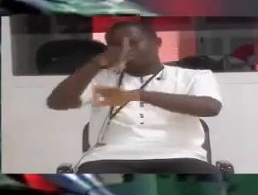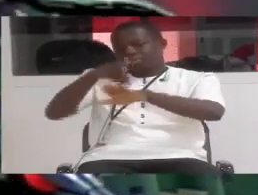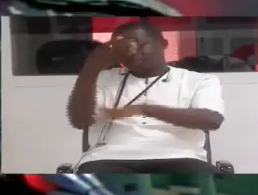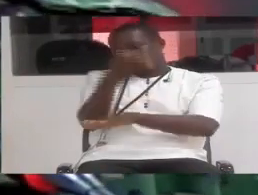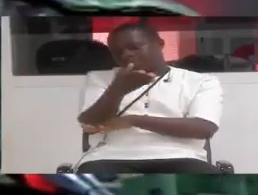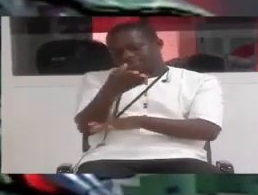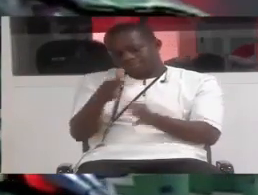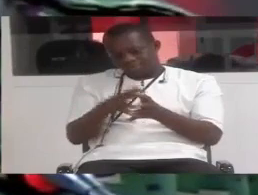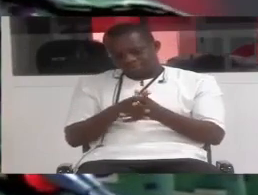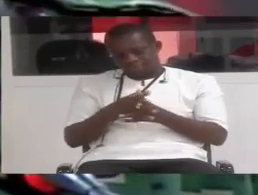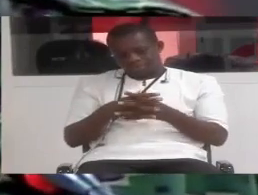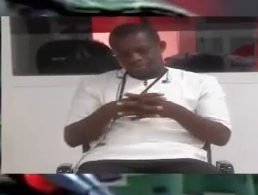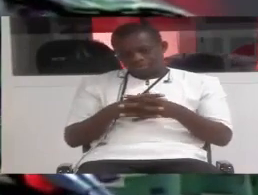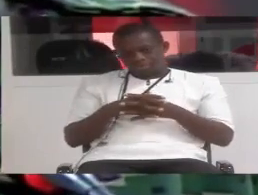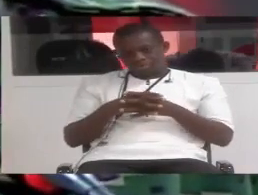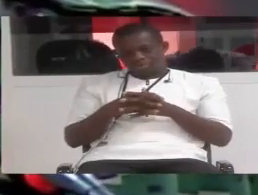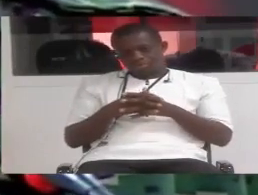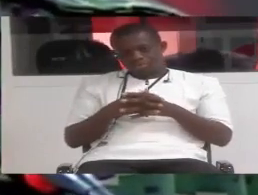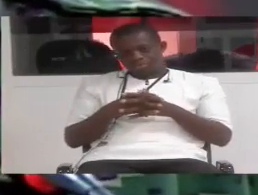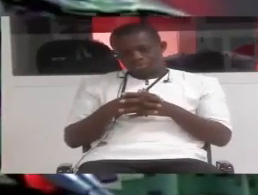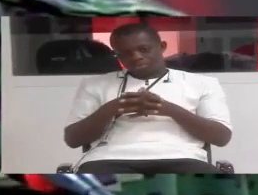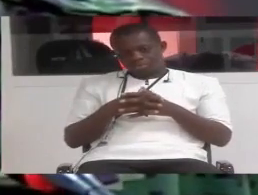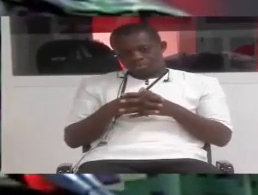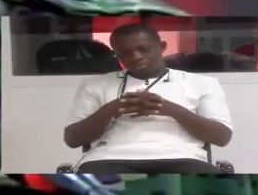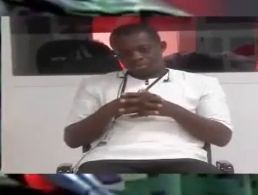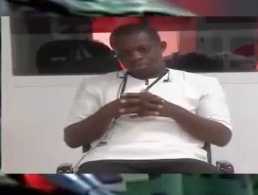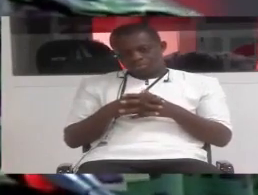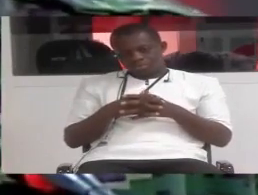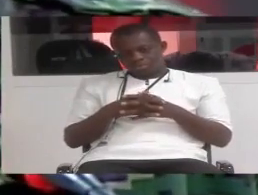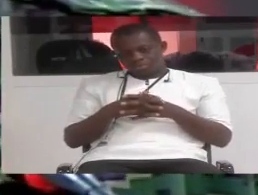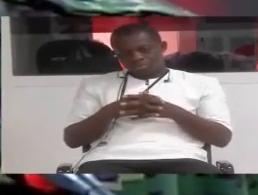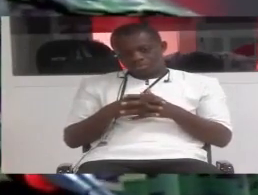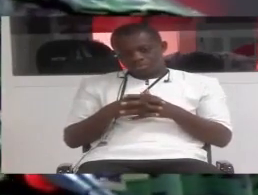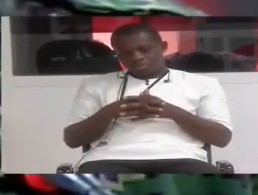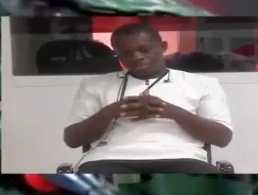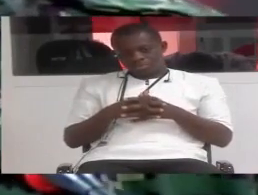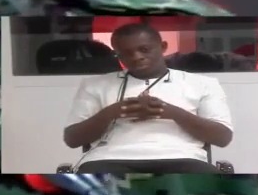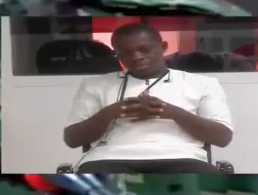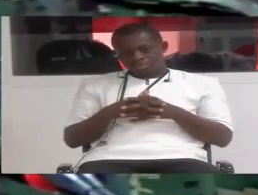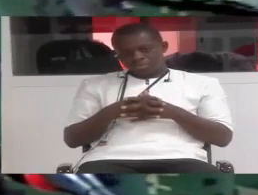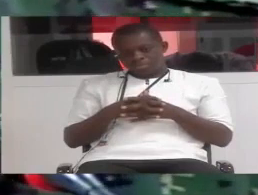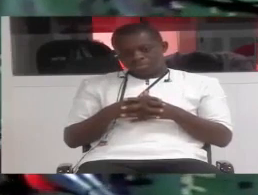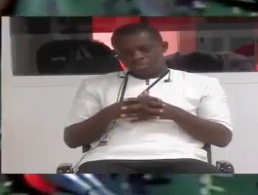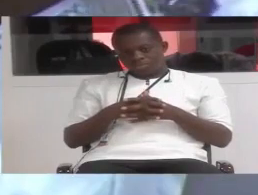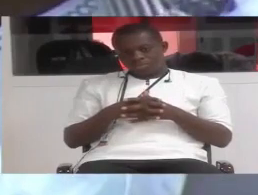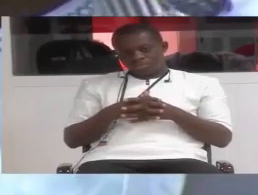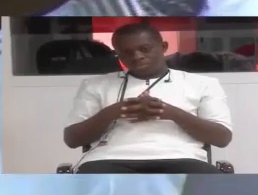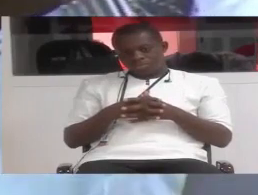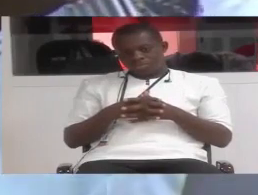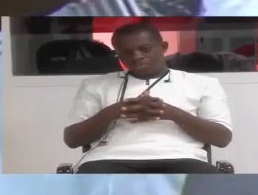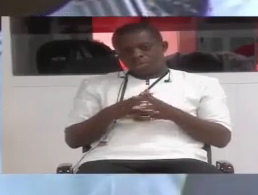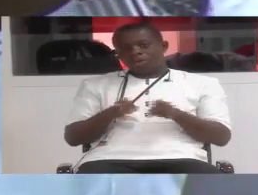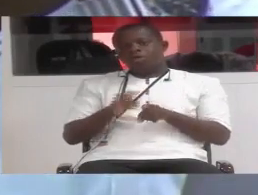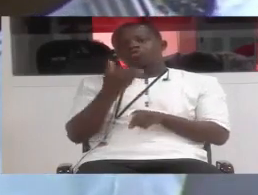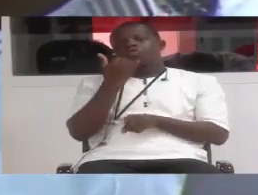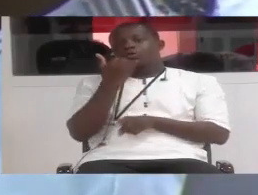bunubor garden is when you are coming from campenda heading towards kanilay that is where you will find bunubor garden Sorry, but you are coming from